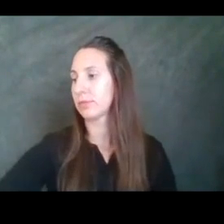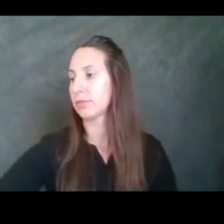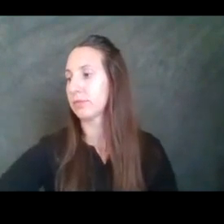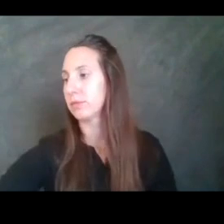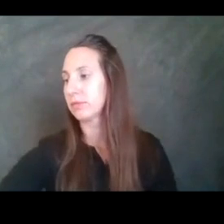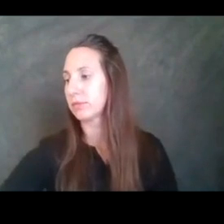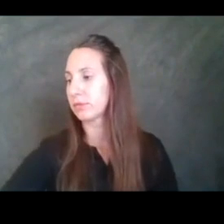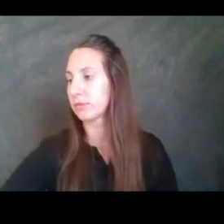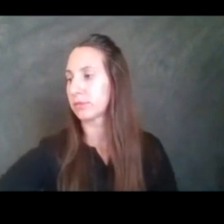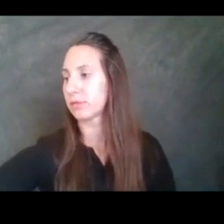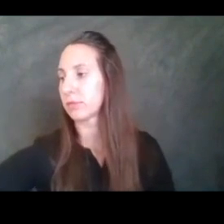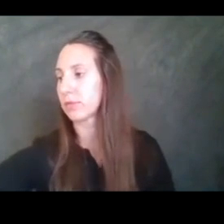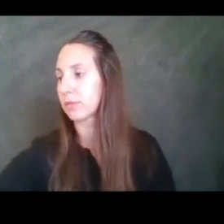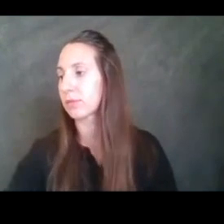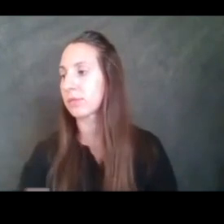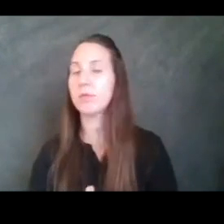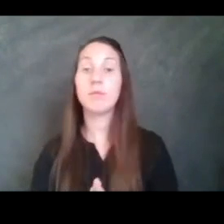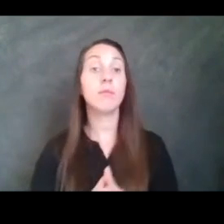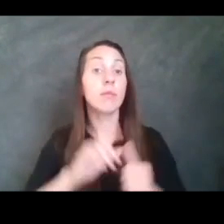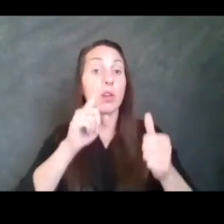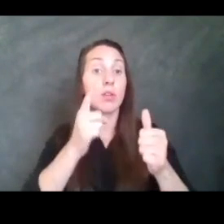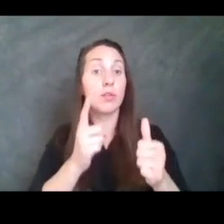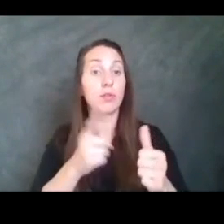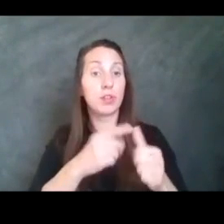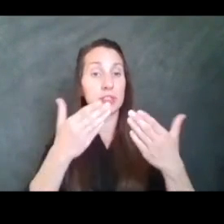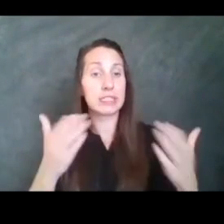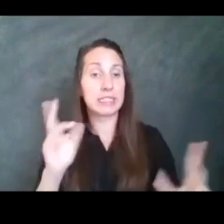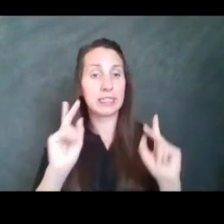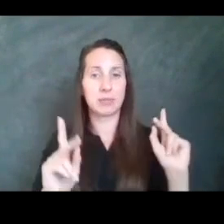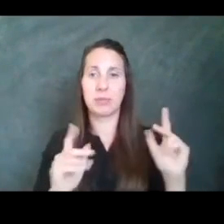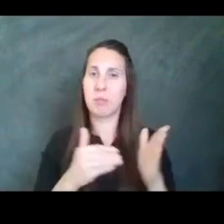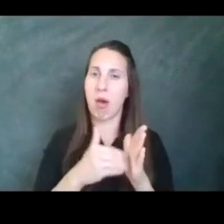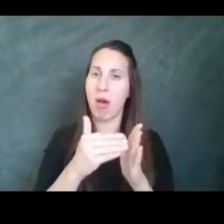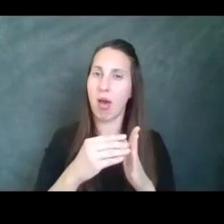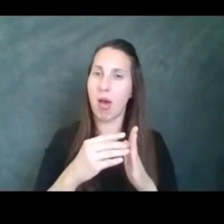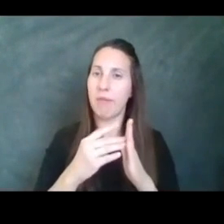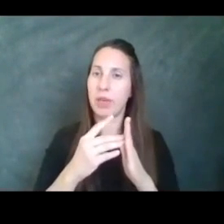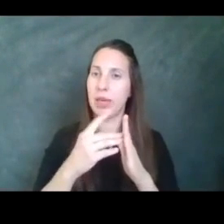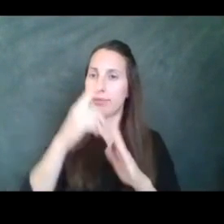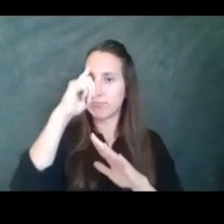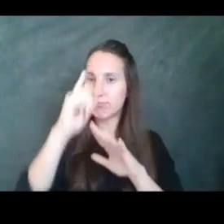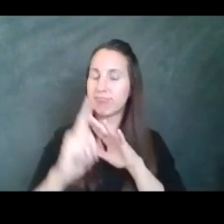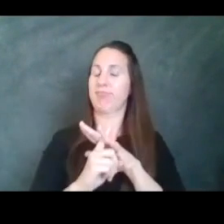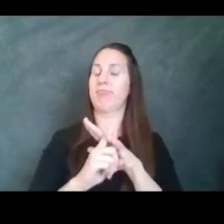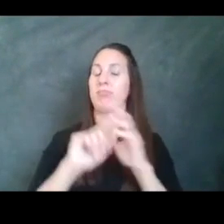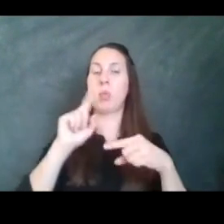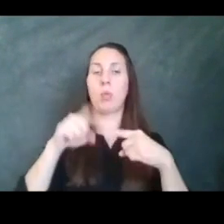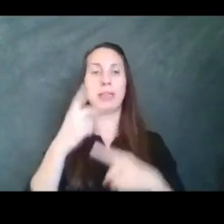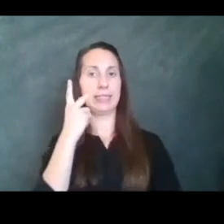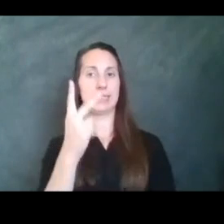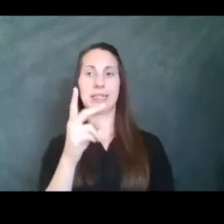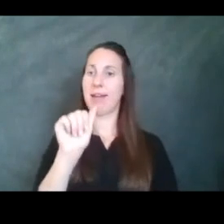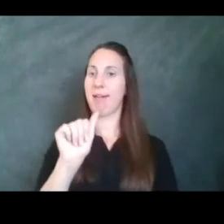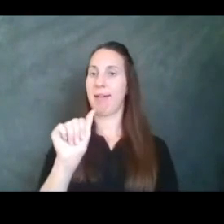The first thing that people always think of when they see the ADA